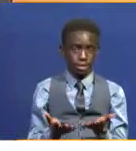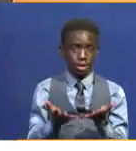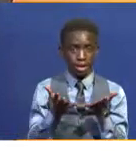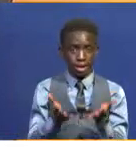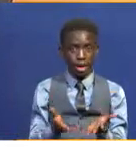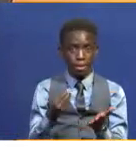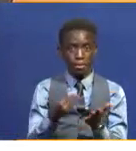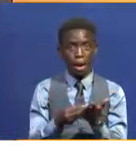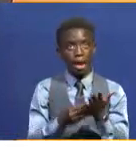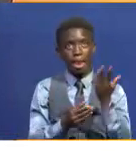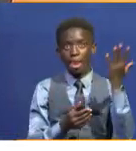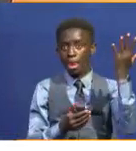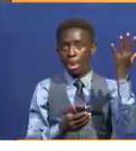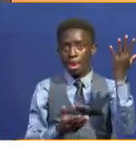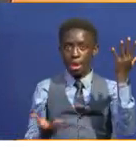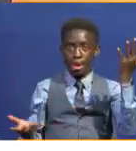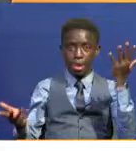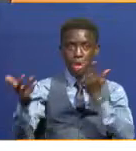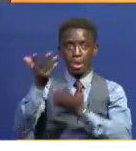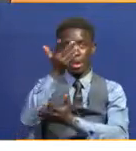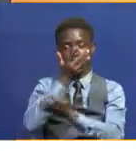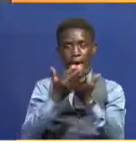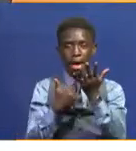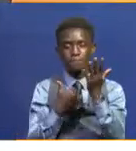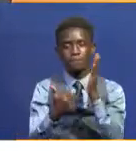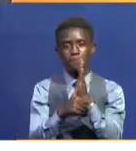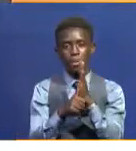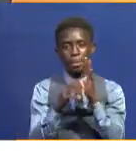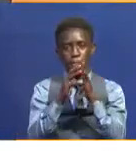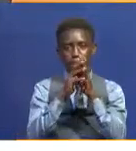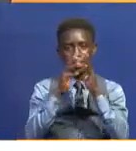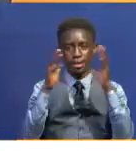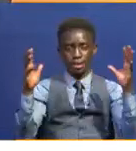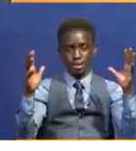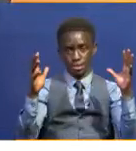been a major issue here, which